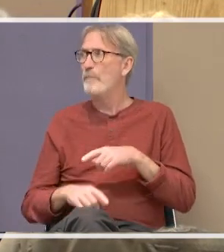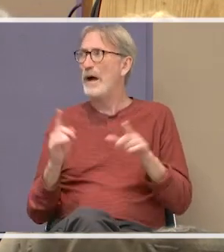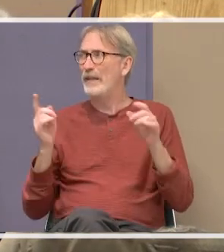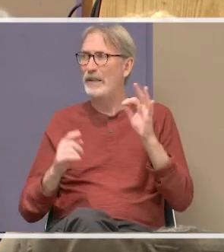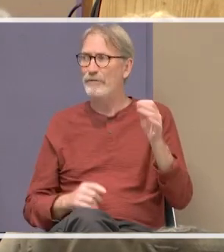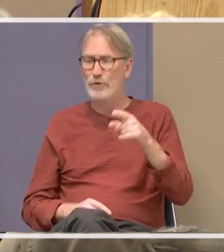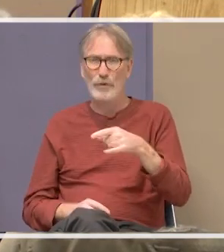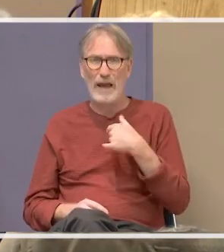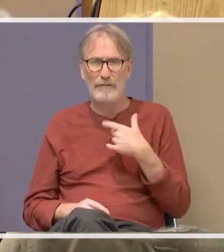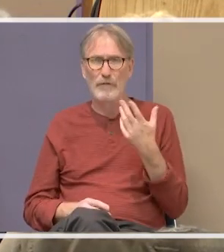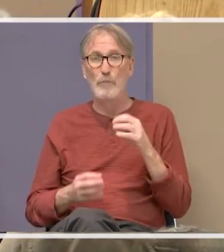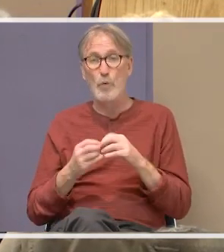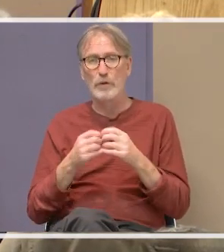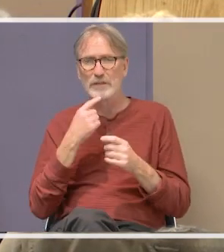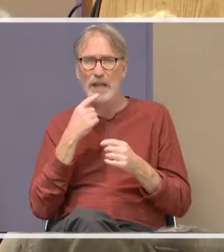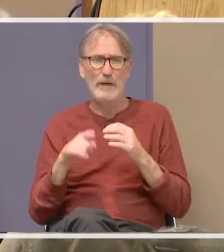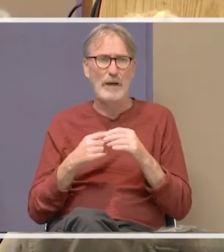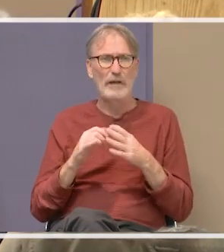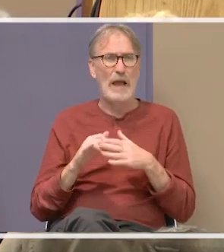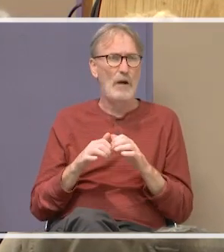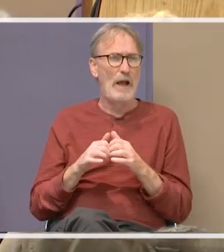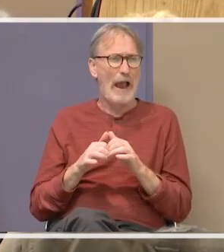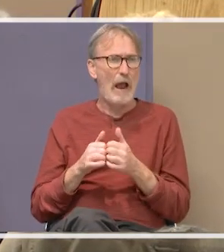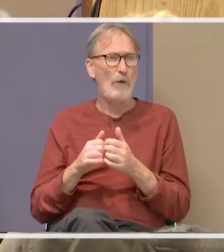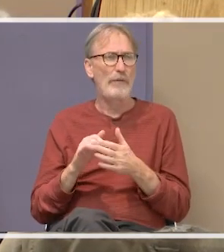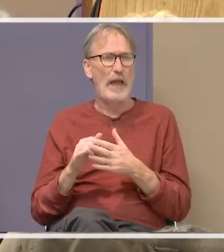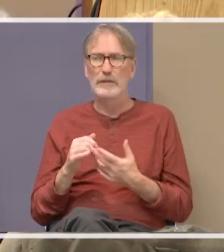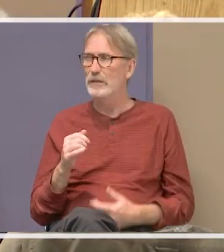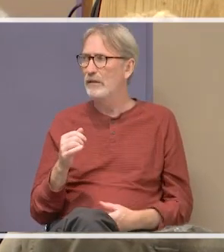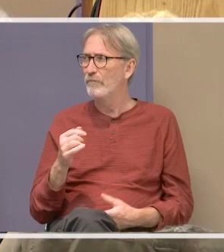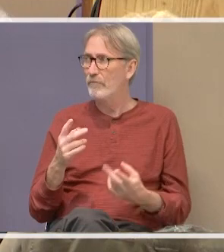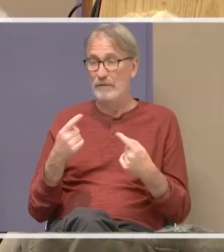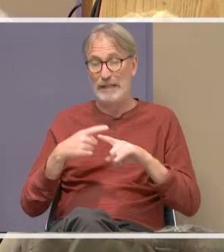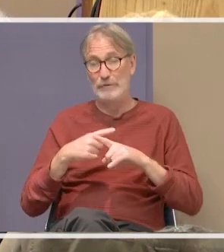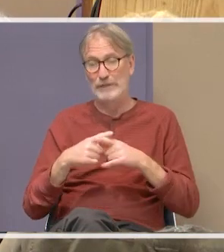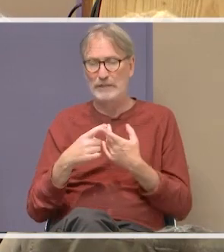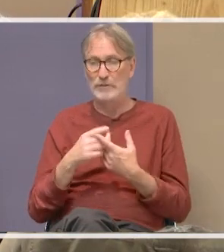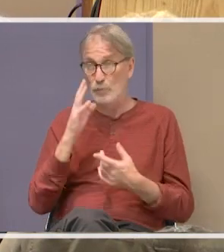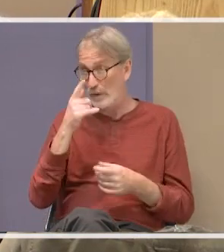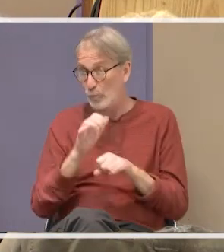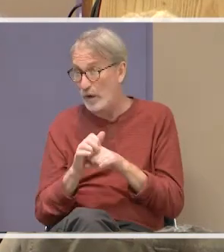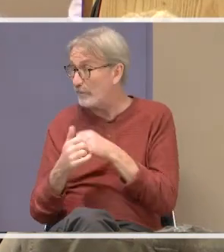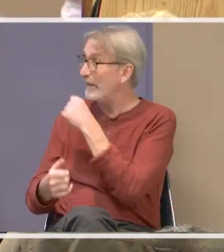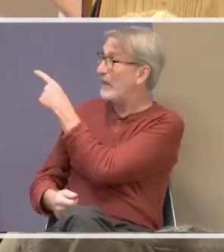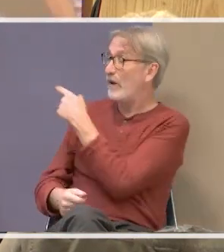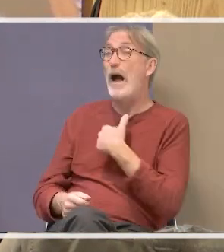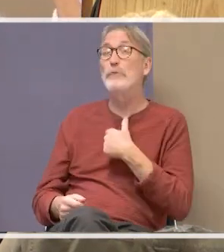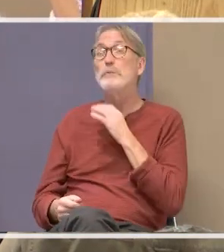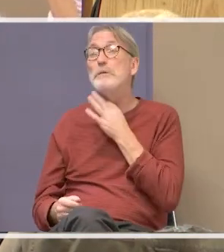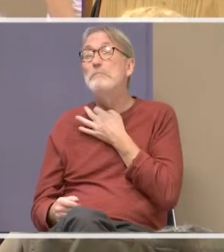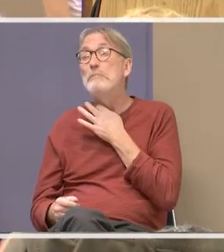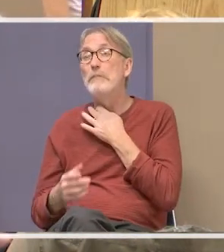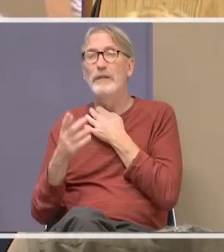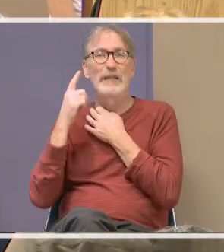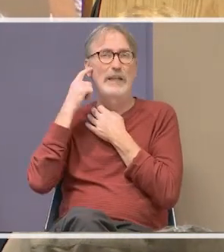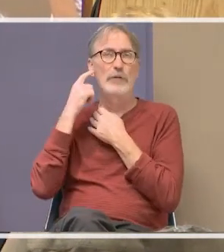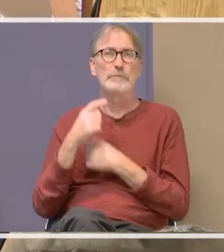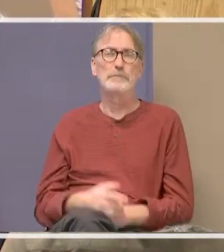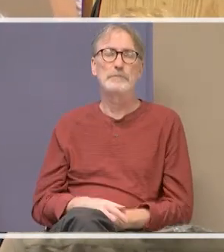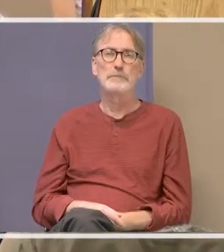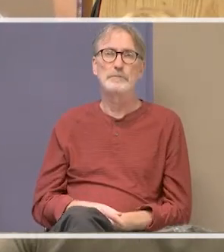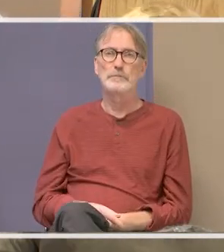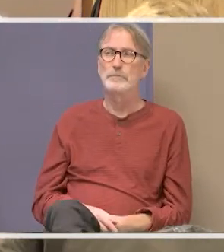more to say about how that bike intersection or infrastructure is going to work right there, I couldn't really tell